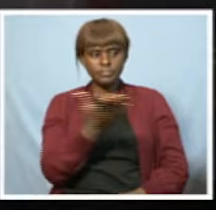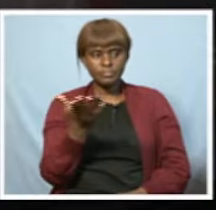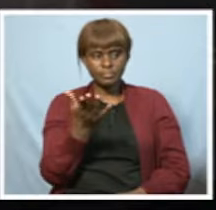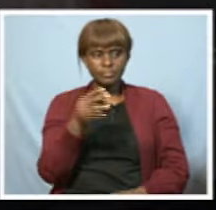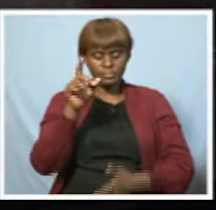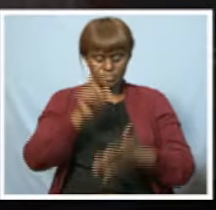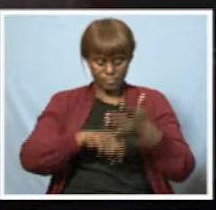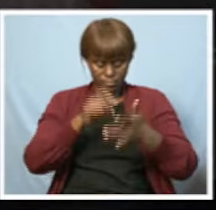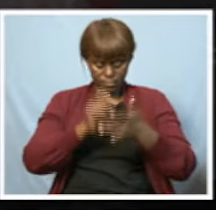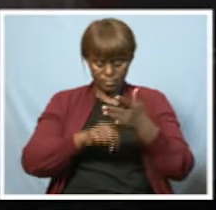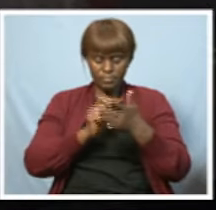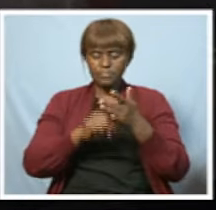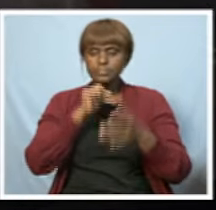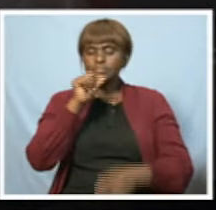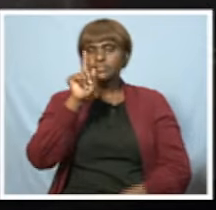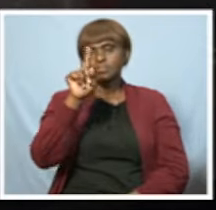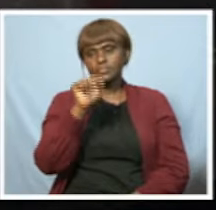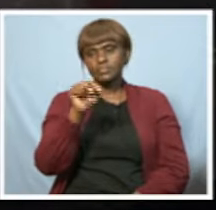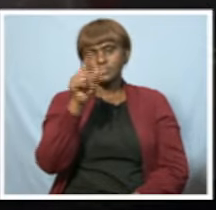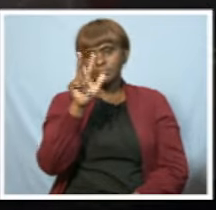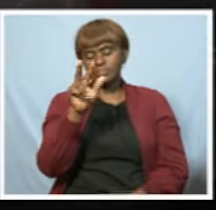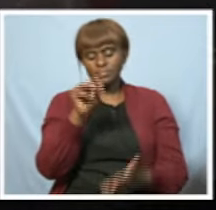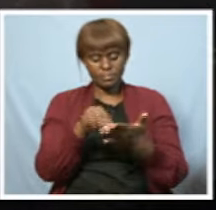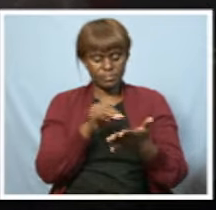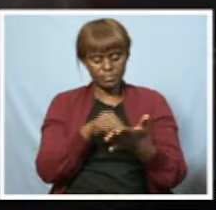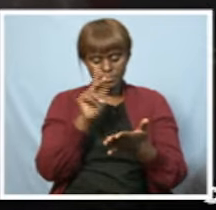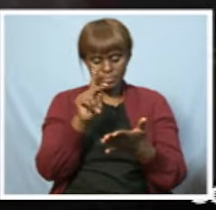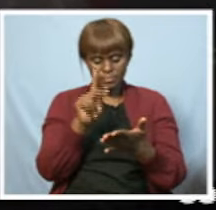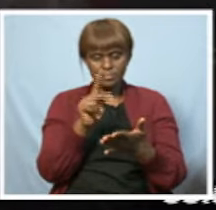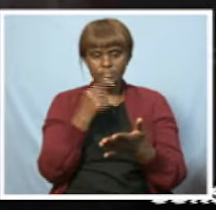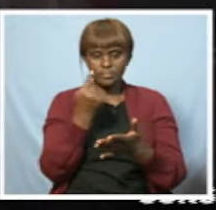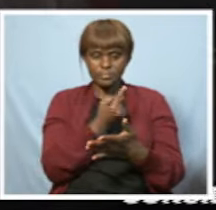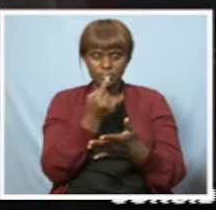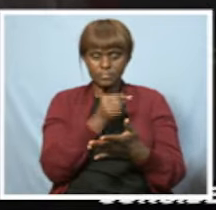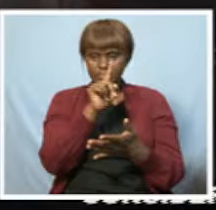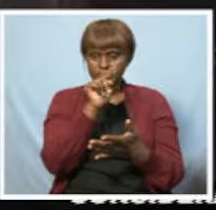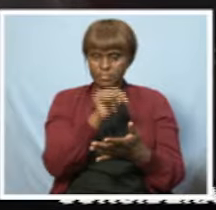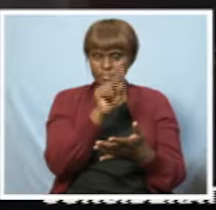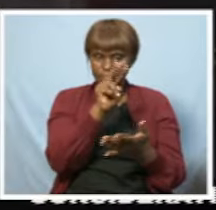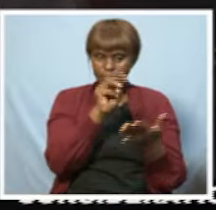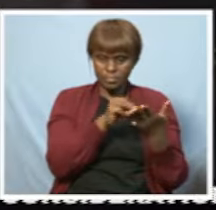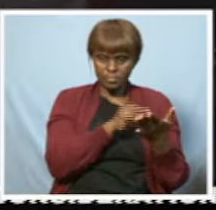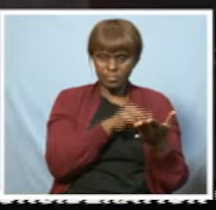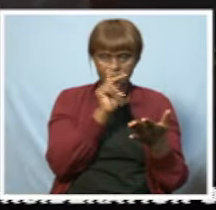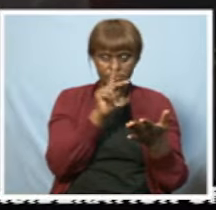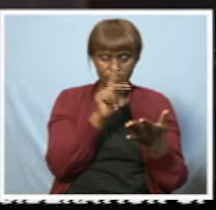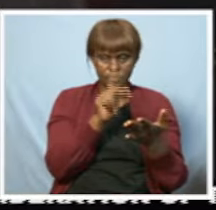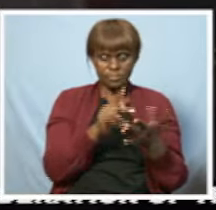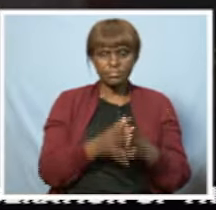contract value was not 1.3 million kwacha? It was 1.2 million kwacha.